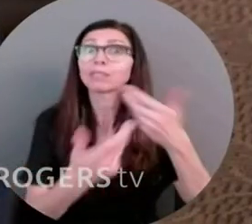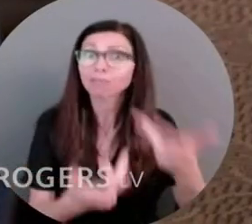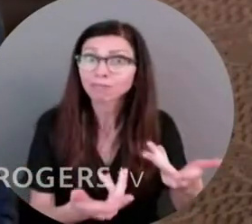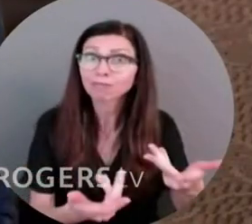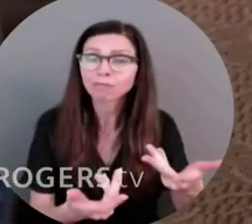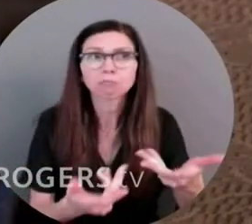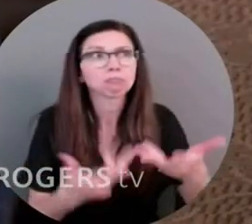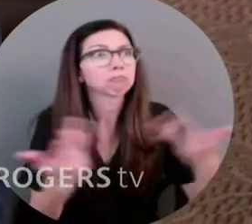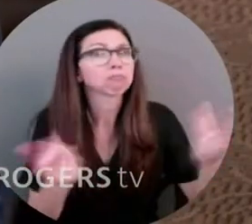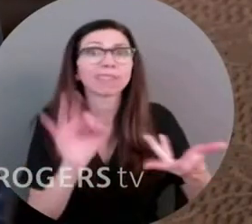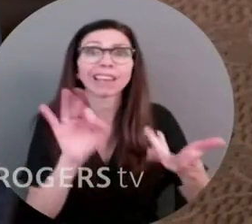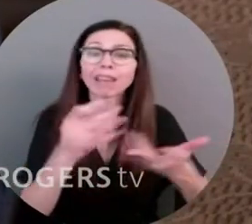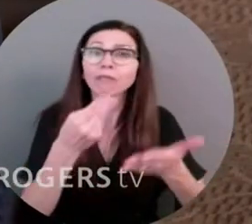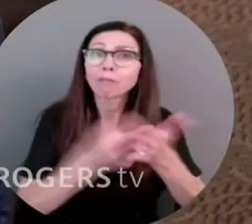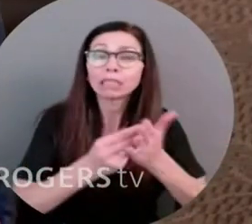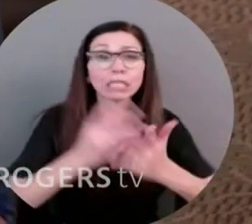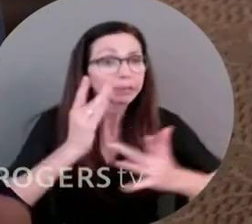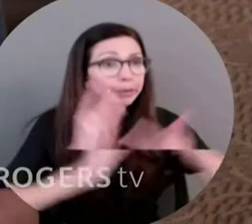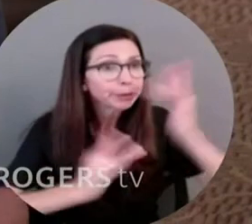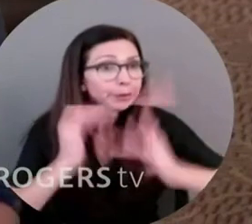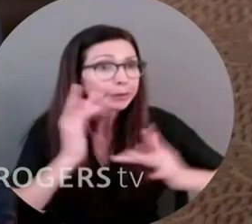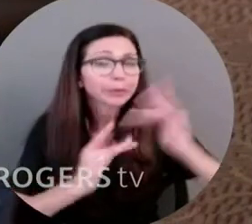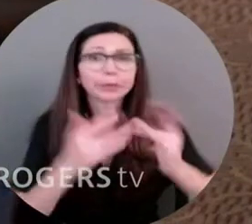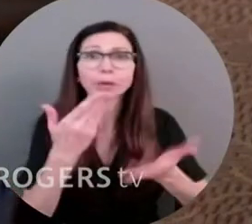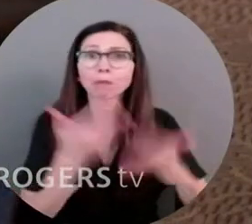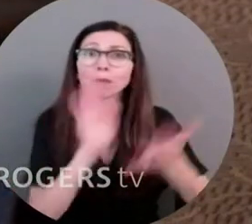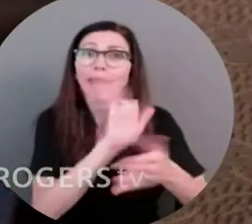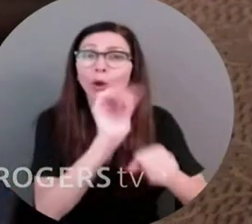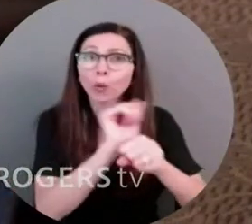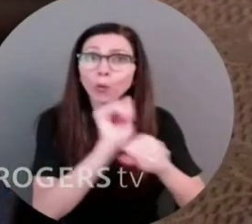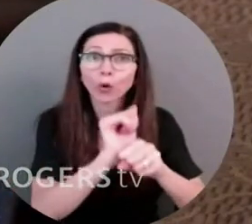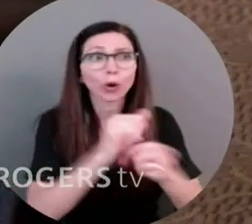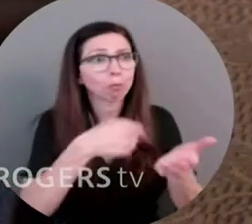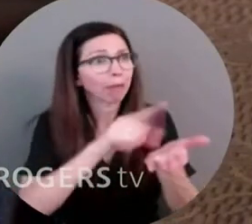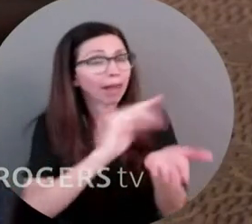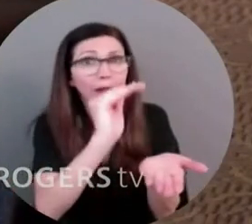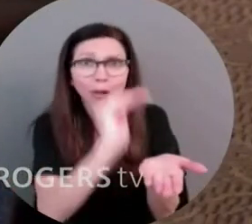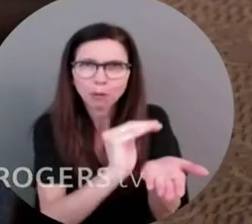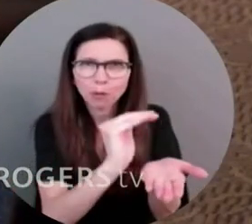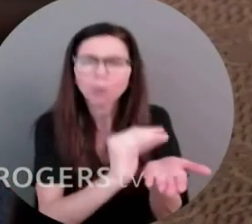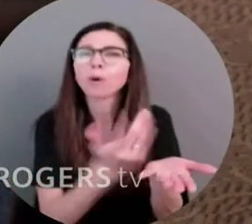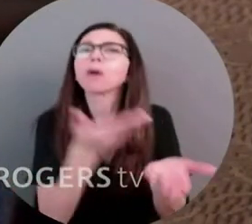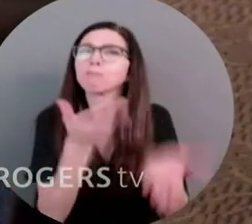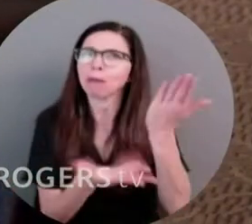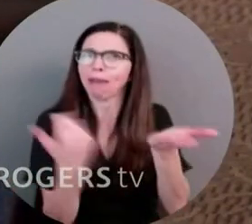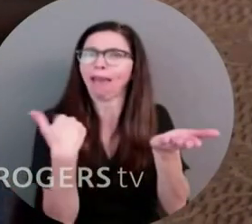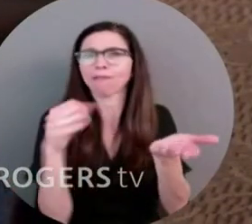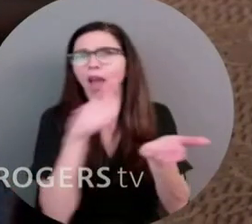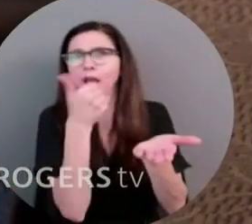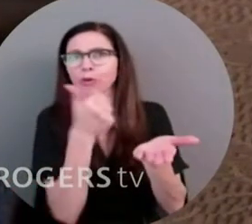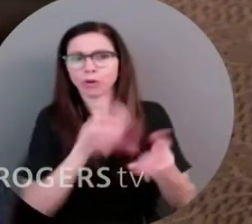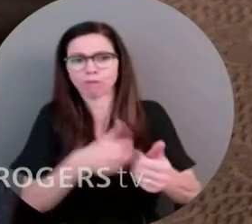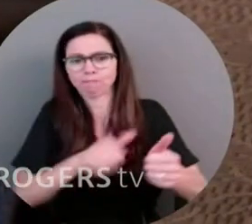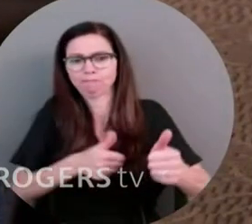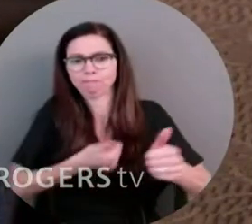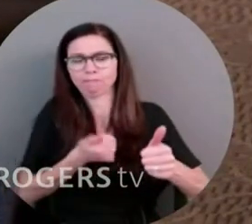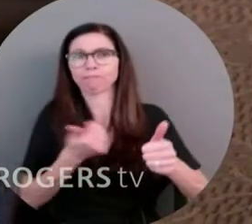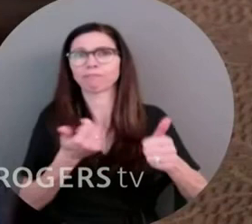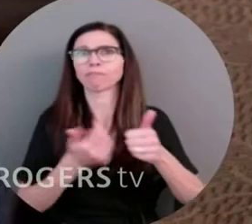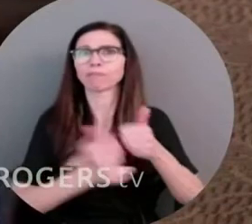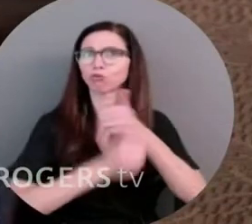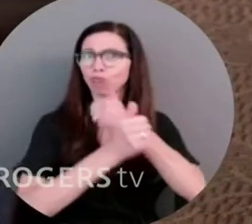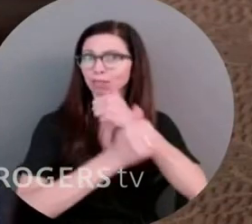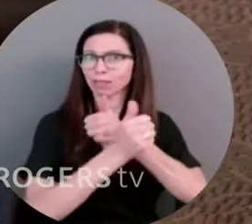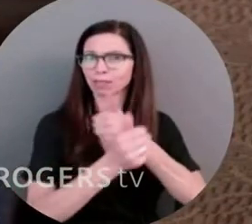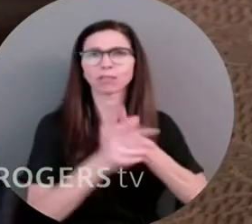maybe work that is lower paid, that is higher risk. So we're looking at all of these variables, and it'll be part